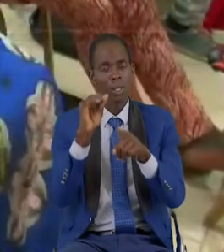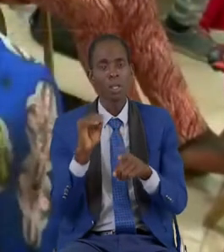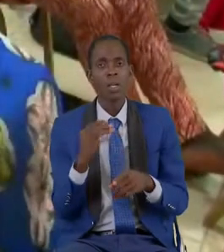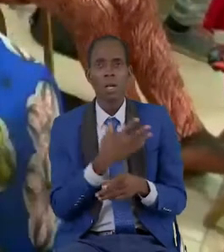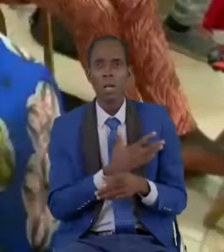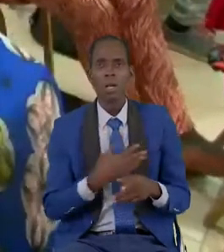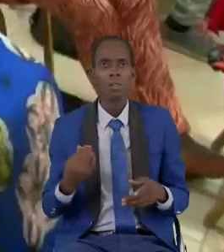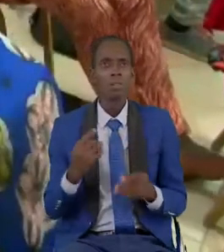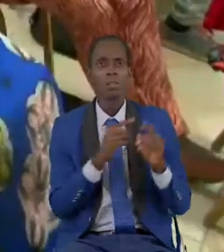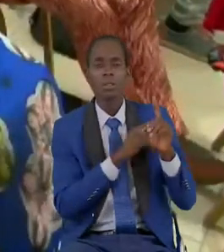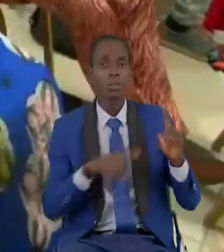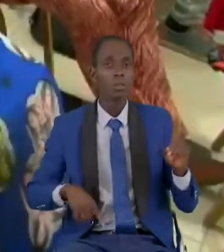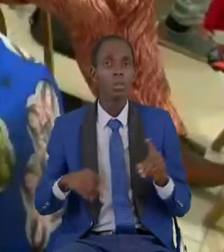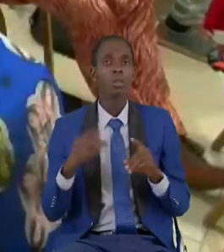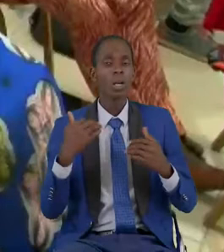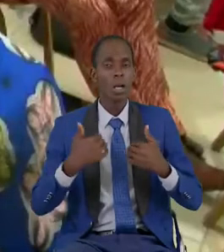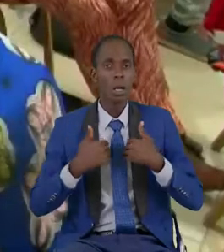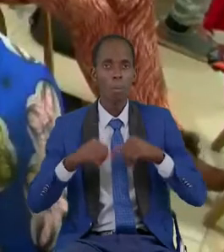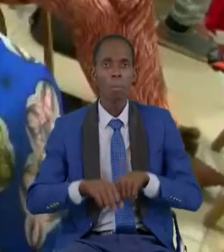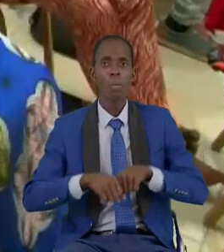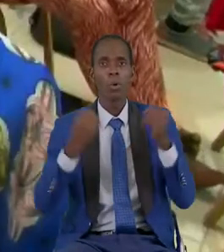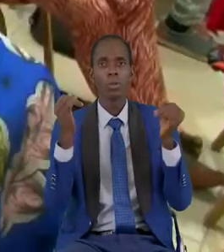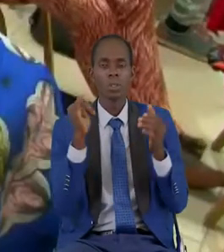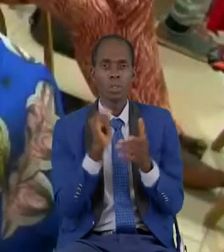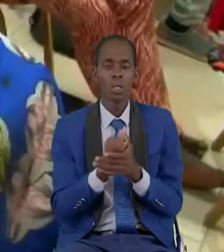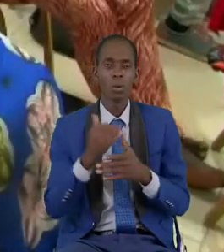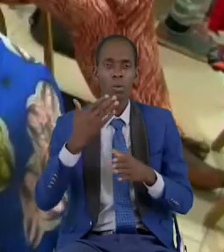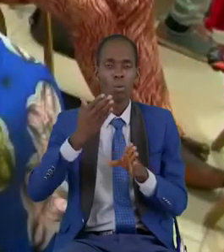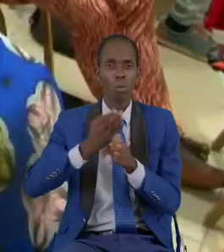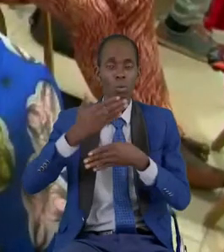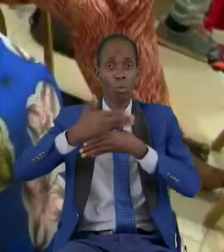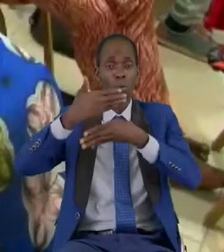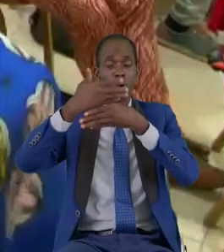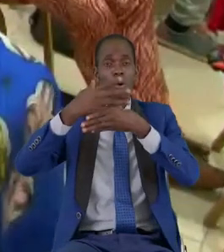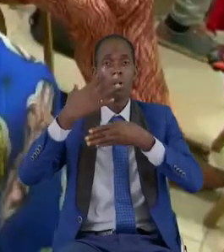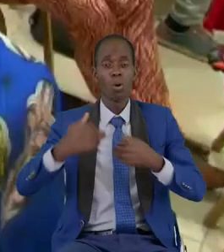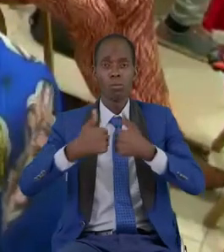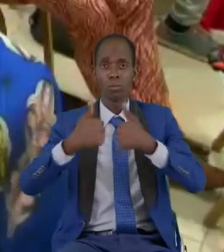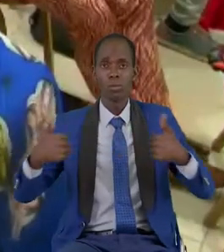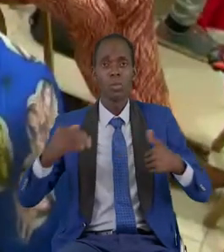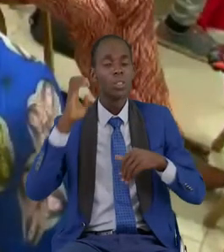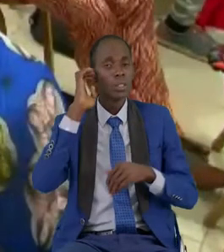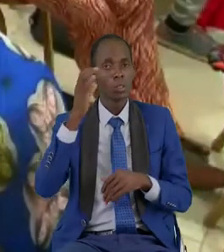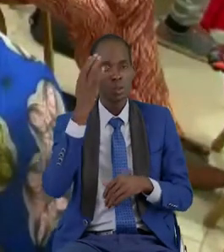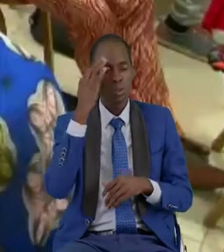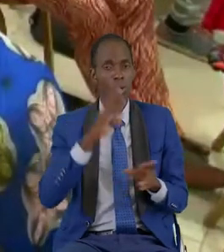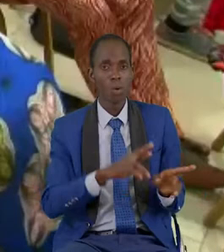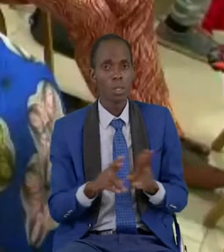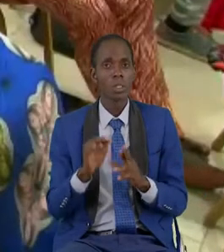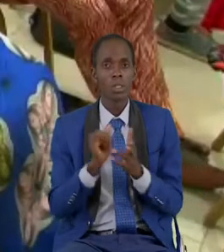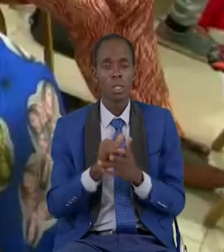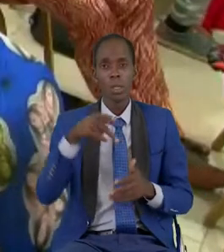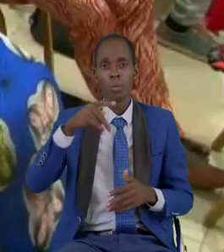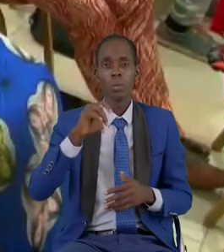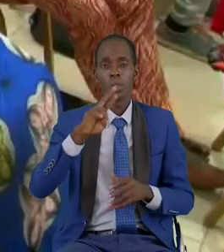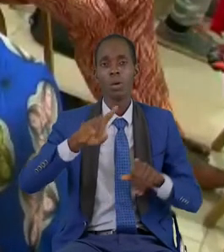Lord had broken down that middle wall of partition. They knew already that Peter went to the house of Cornelius